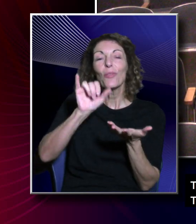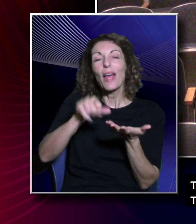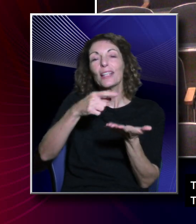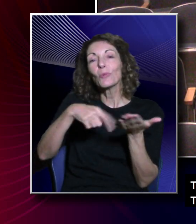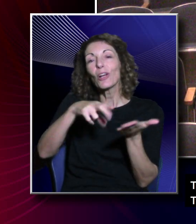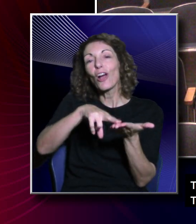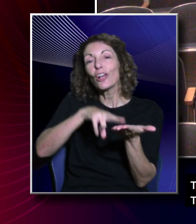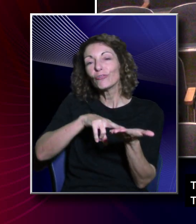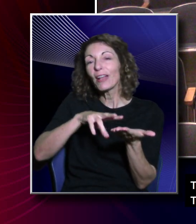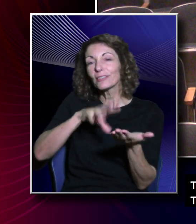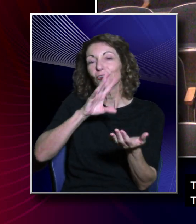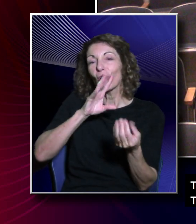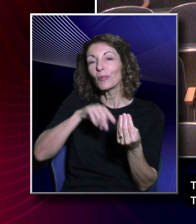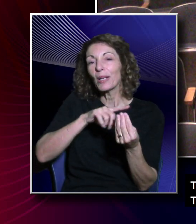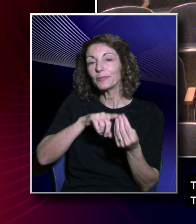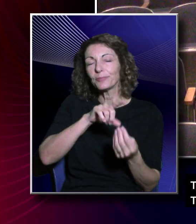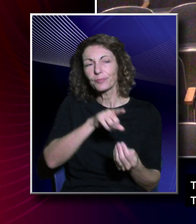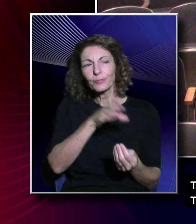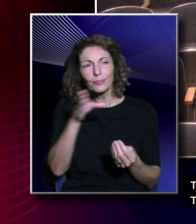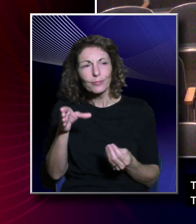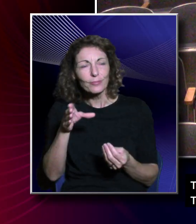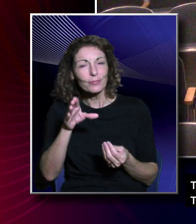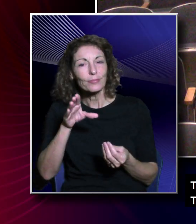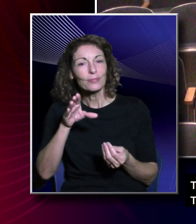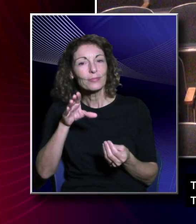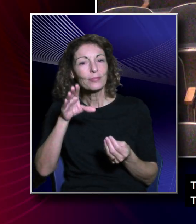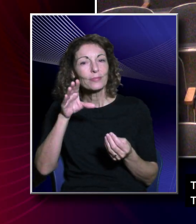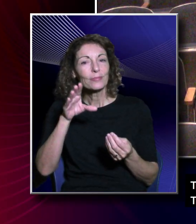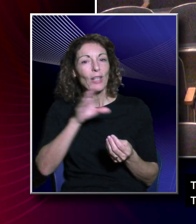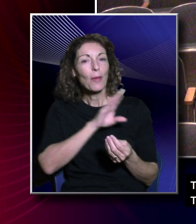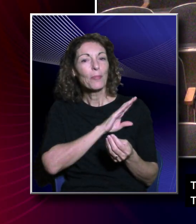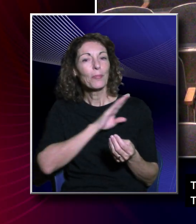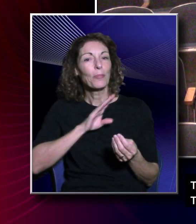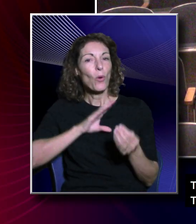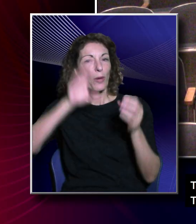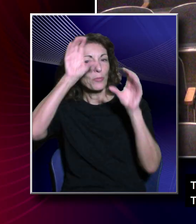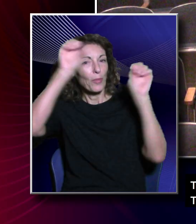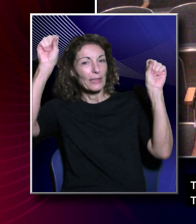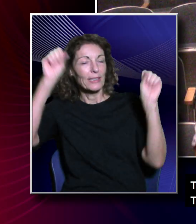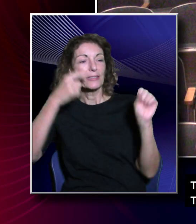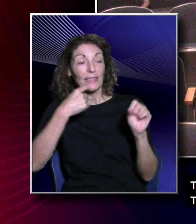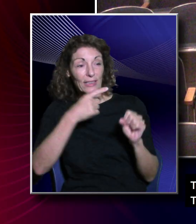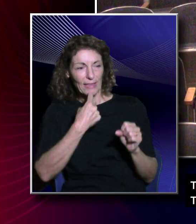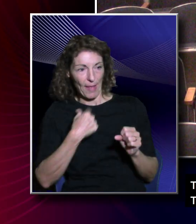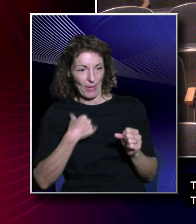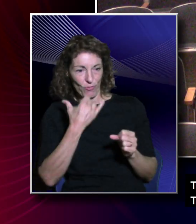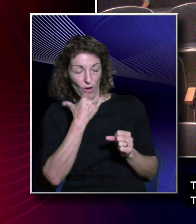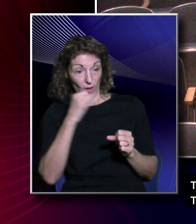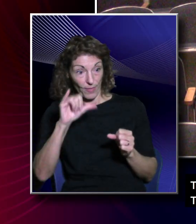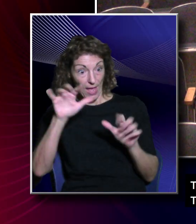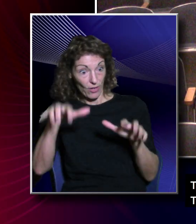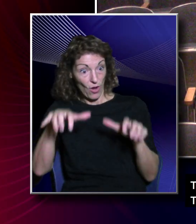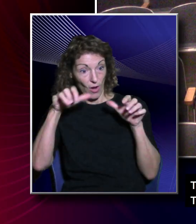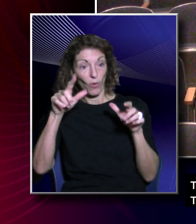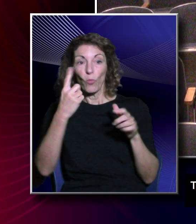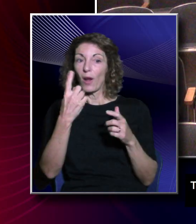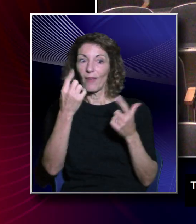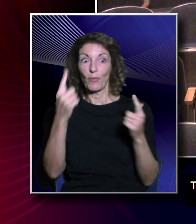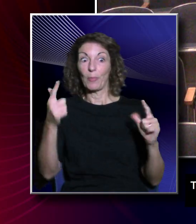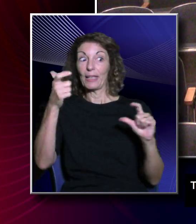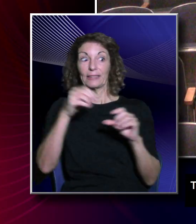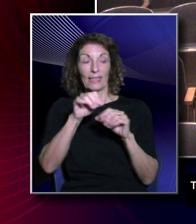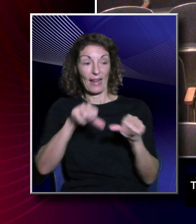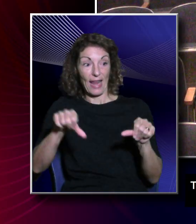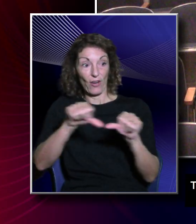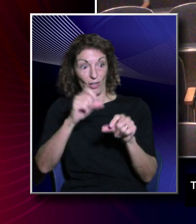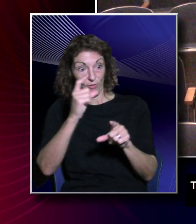Correct me if I'm wrong, but the auditorium is one of the larger auditoriums in the area. Is that correct? Yes, it's a 500-seat venue in So Tucson. there aren't